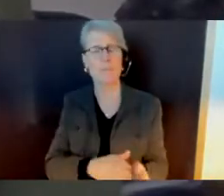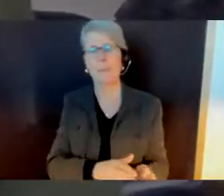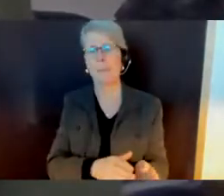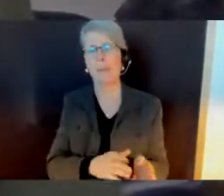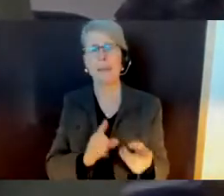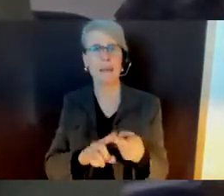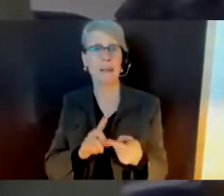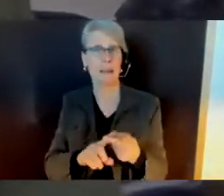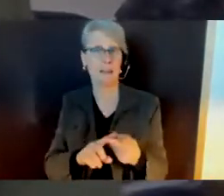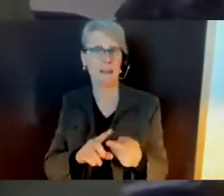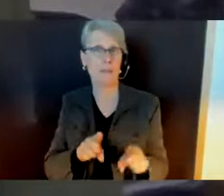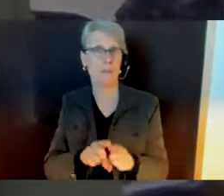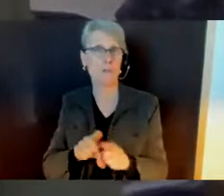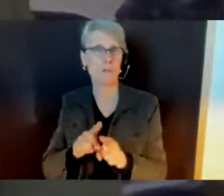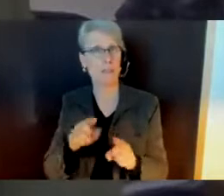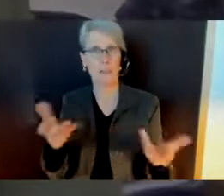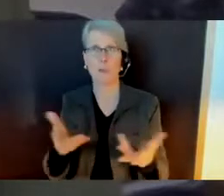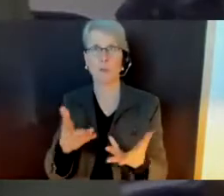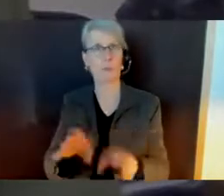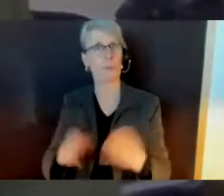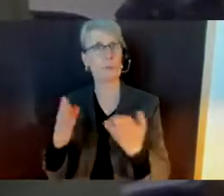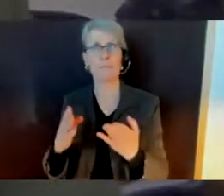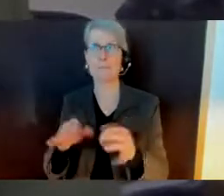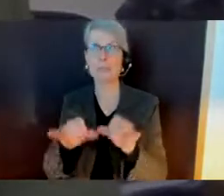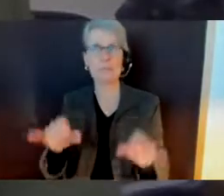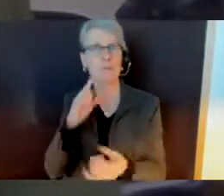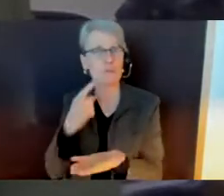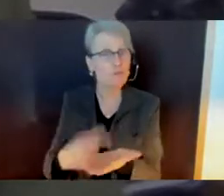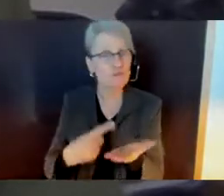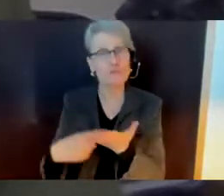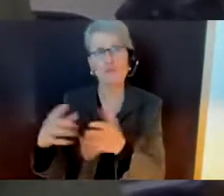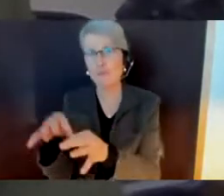of lived experience and democracy,